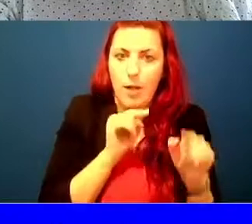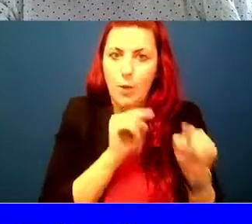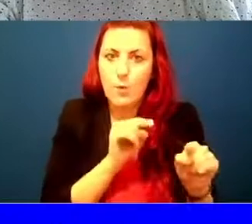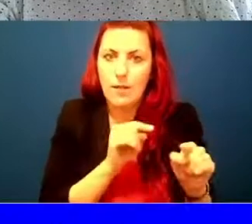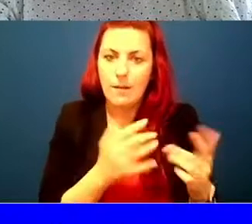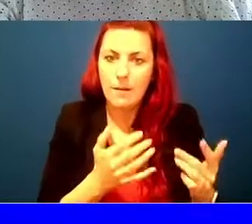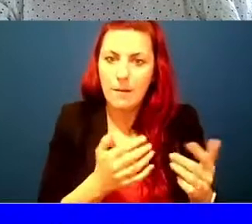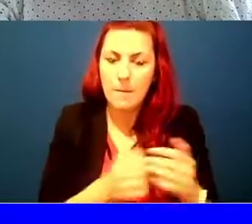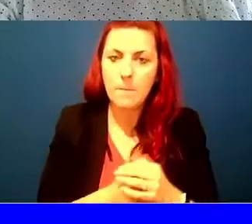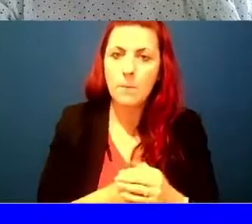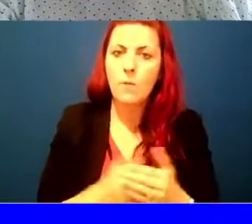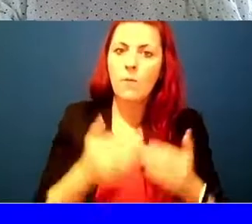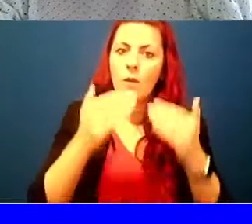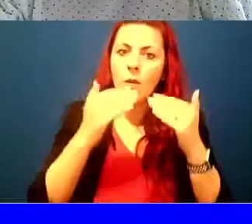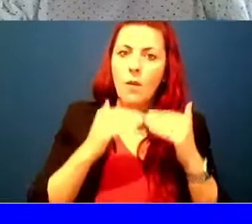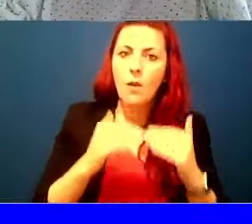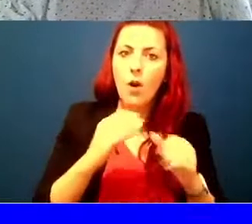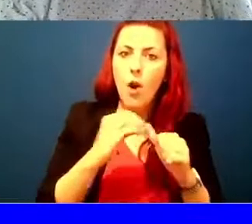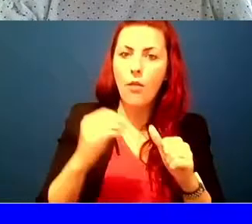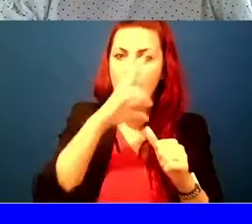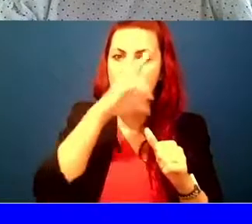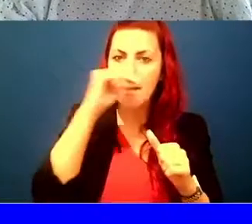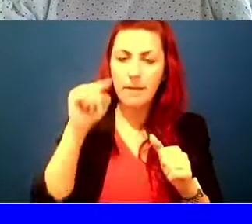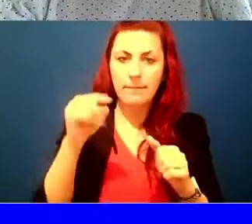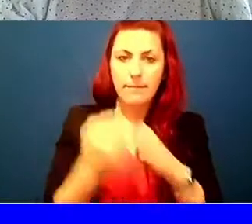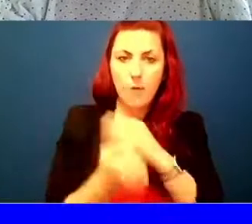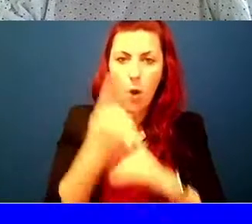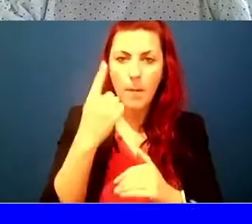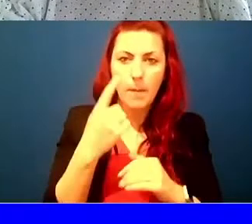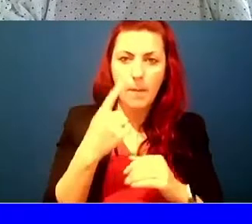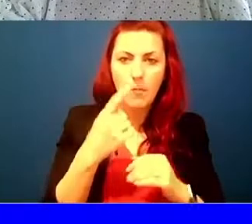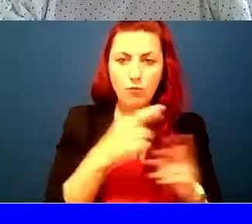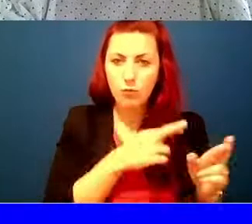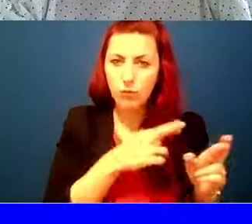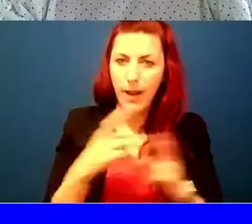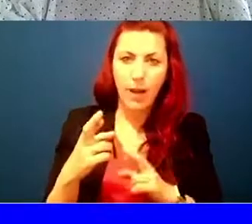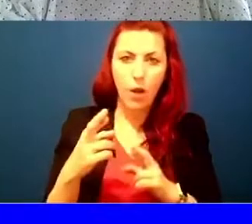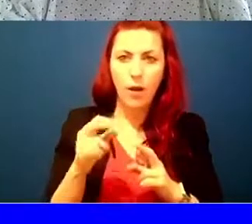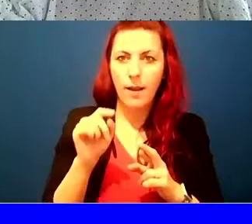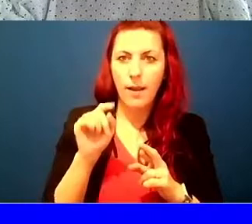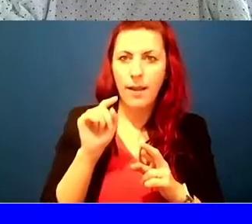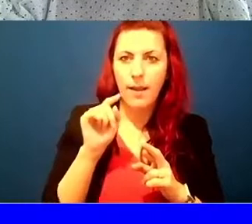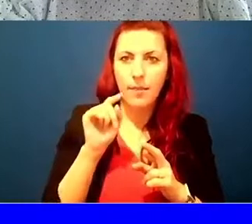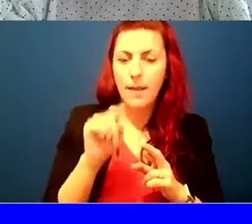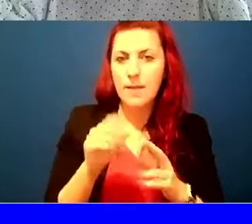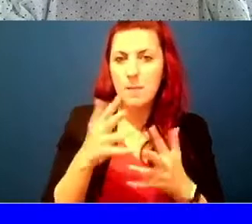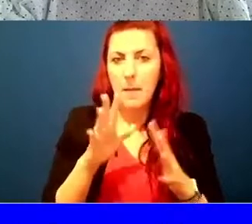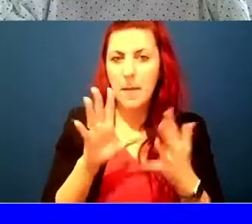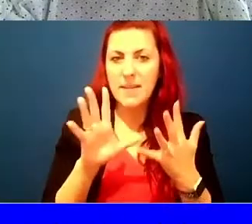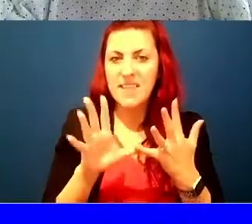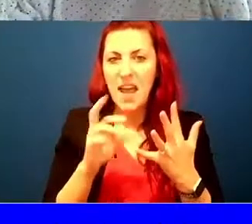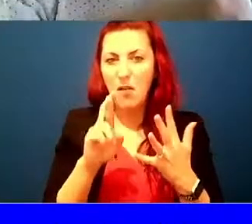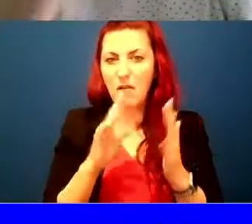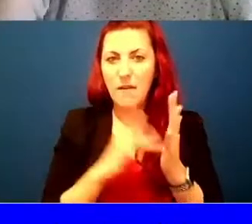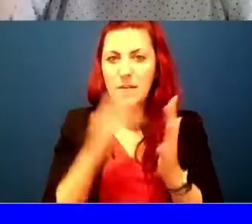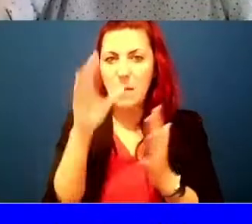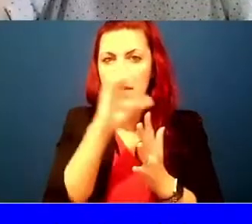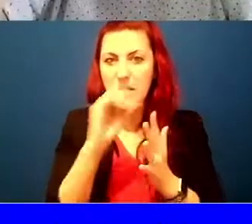And again, this other one is another area that comes up for us. This actually represents about 10 to 15% of our work every